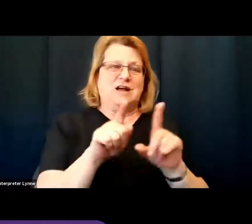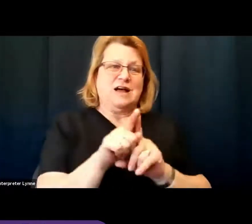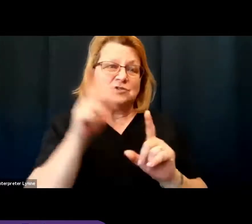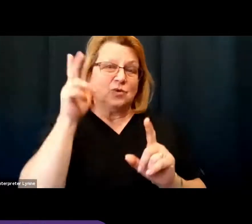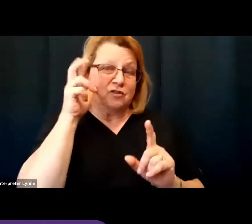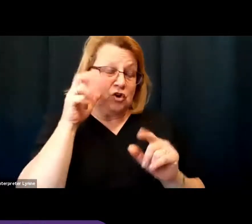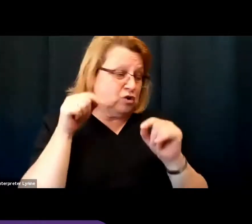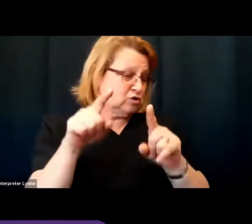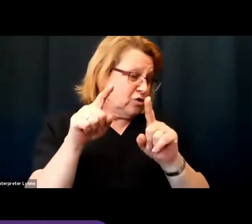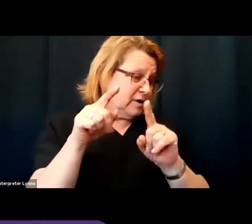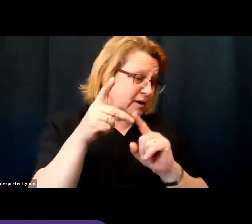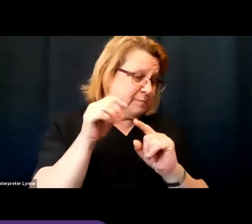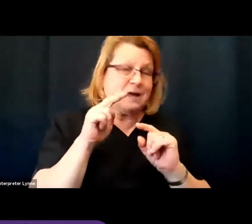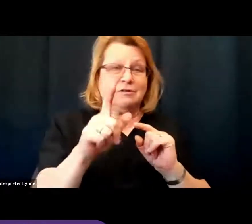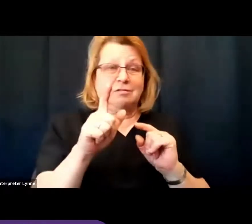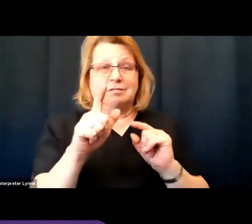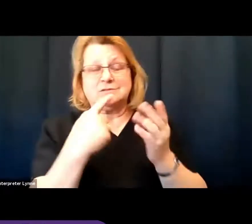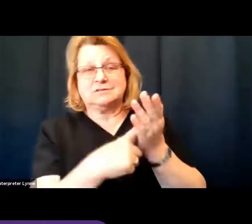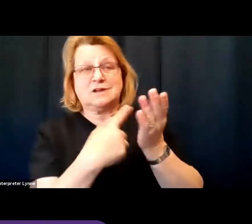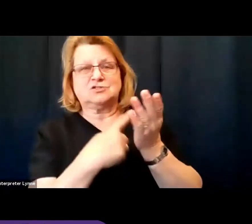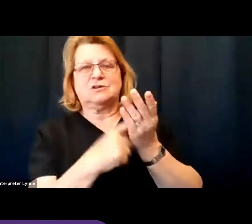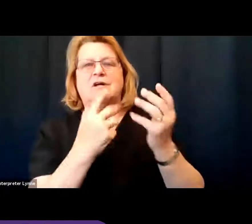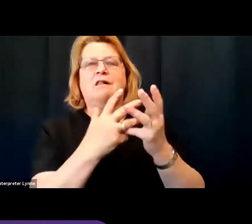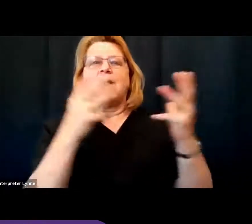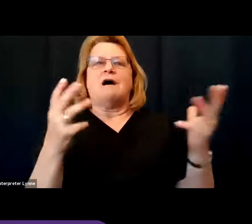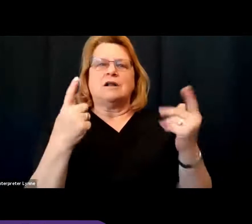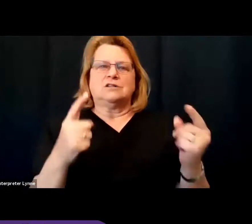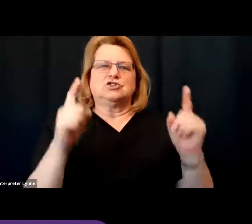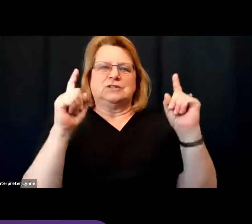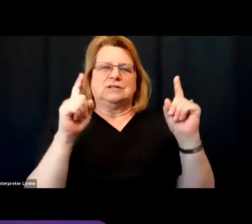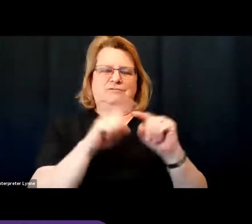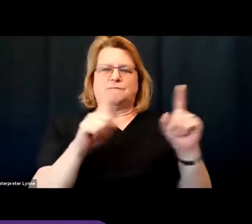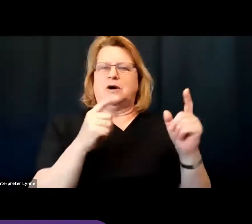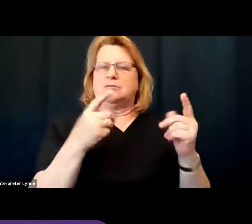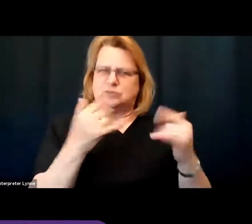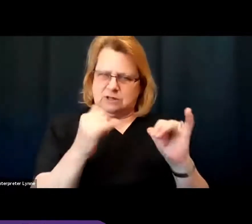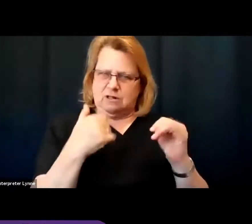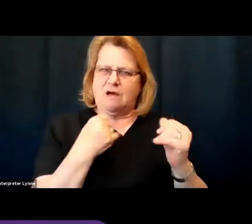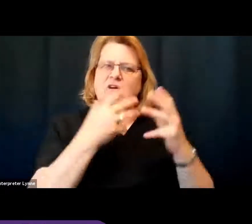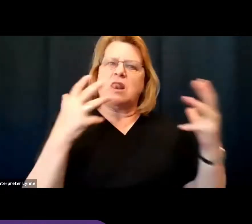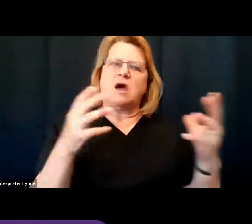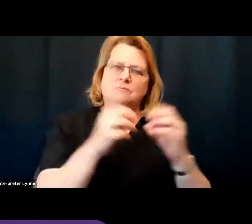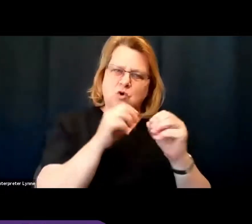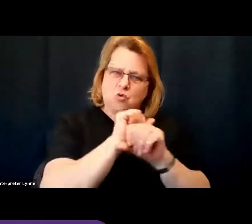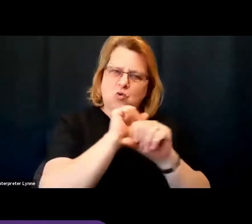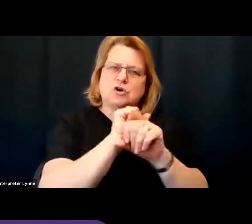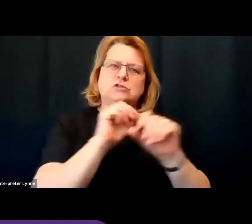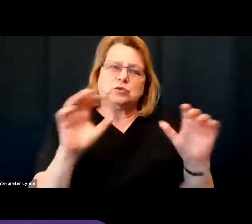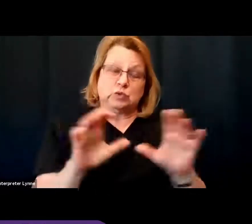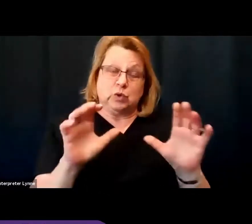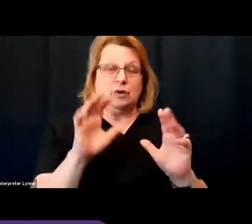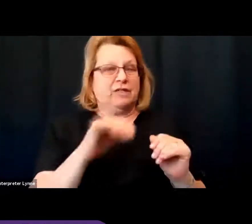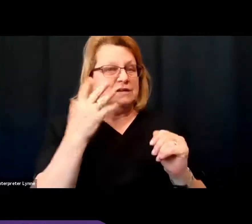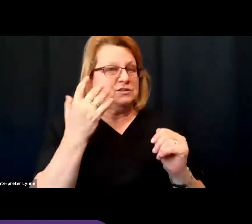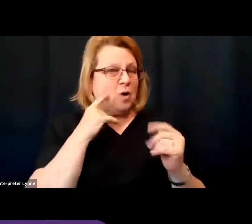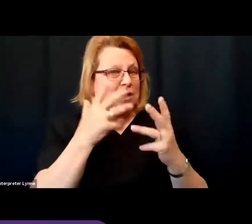discussion, there's been much achieved, but we still have much more work to be done. And that is why we're so excited to talk